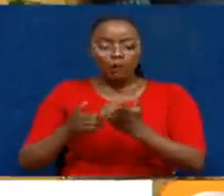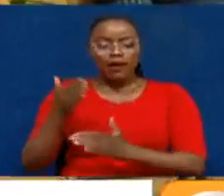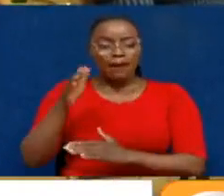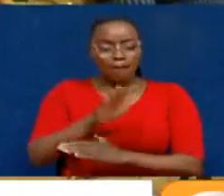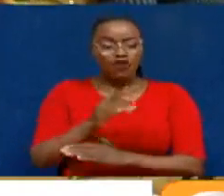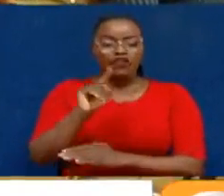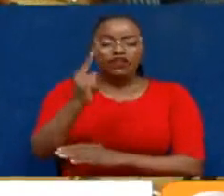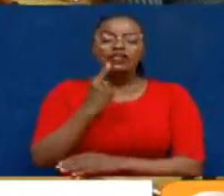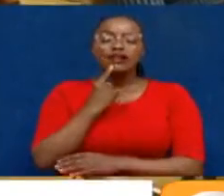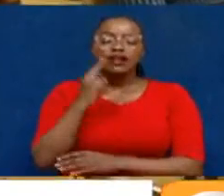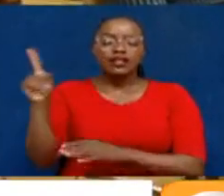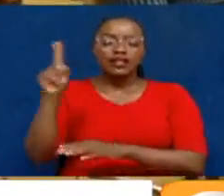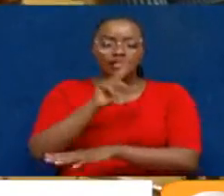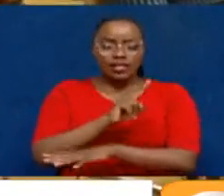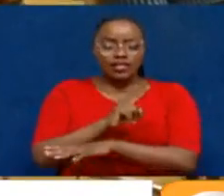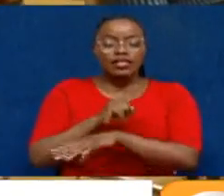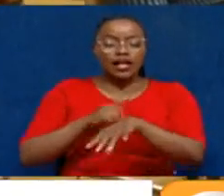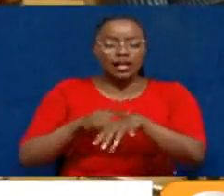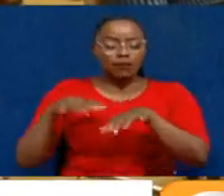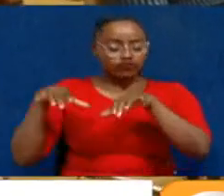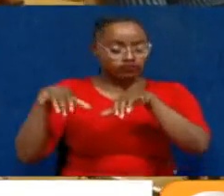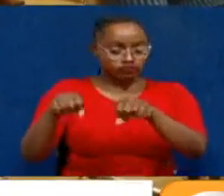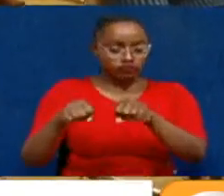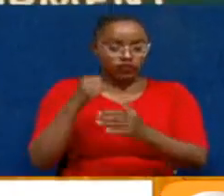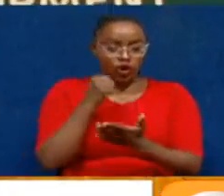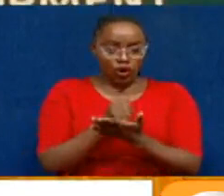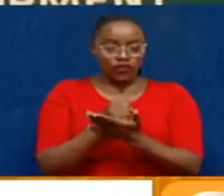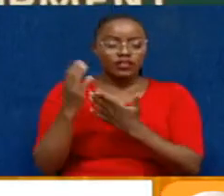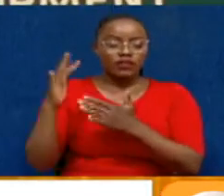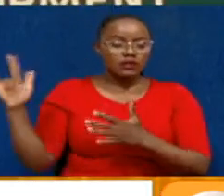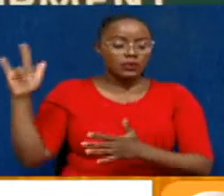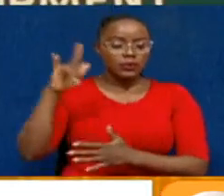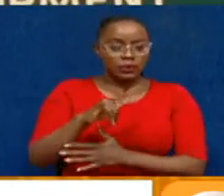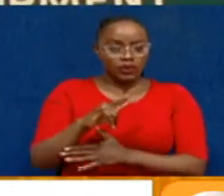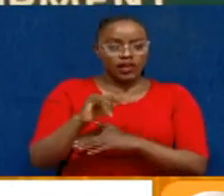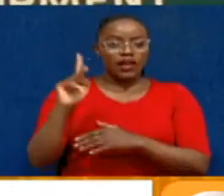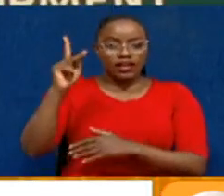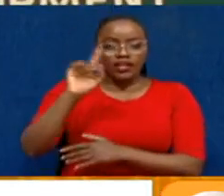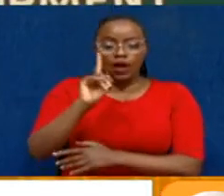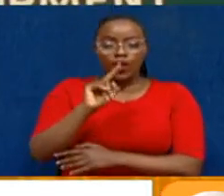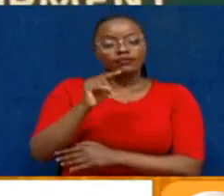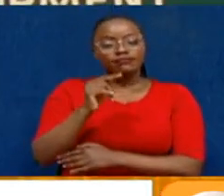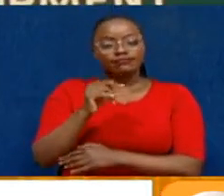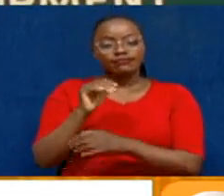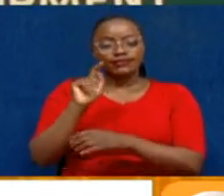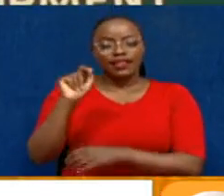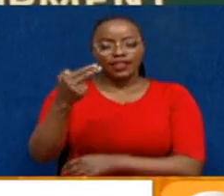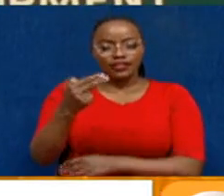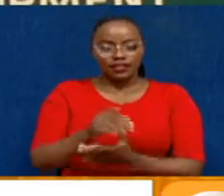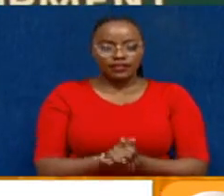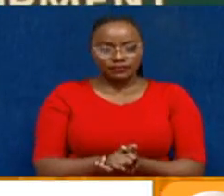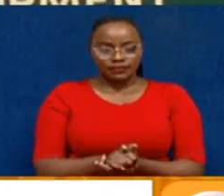first 100 days upon taking office. The former Prime Minister is expected to jet back into the country on Thursday.